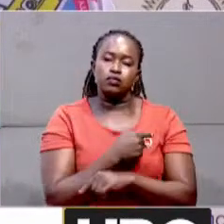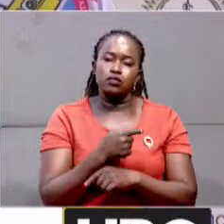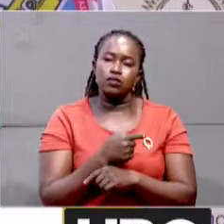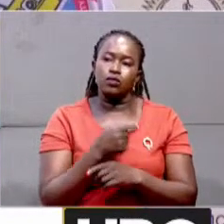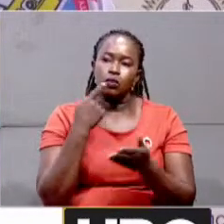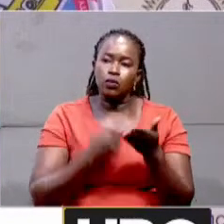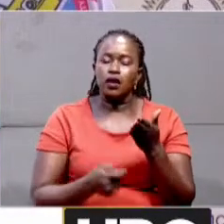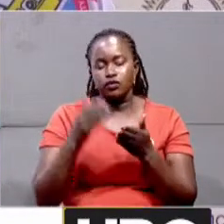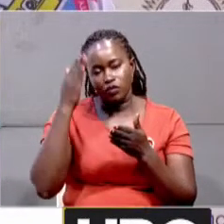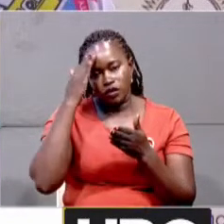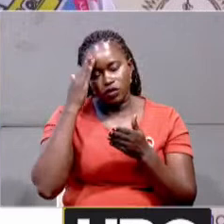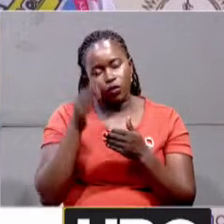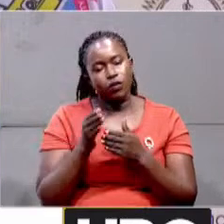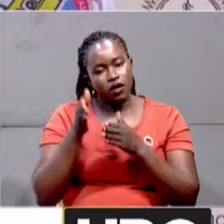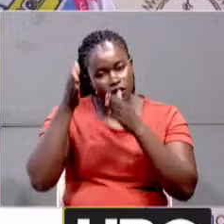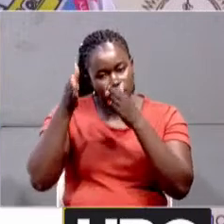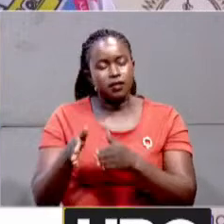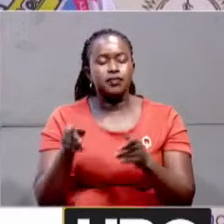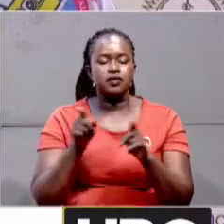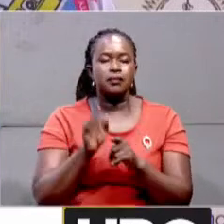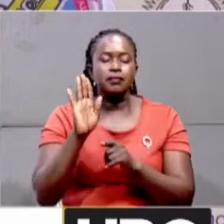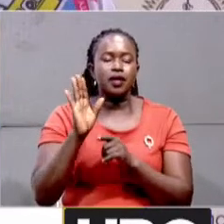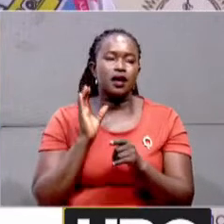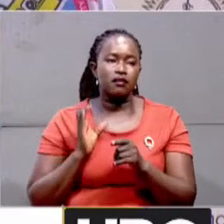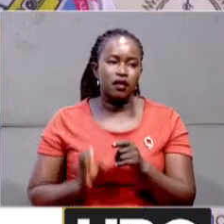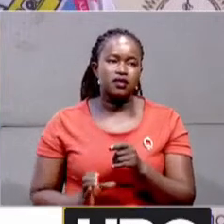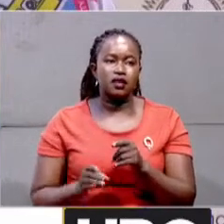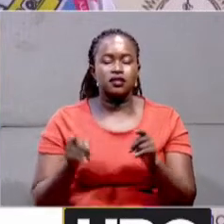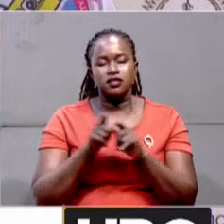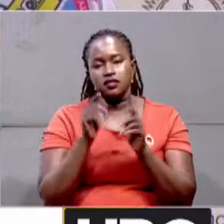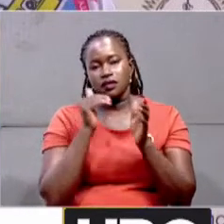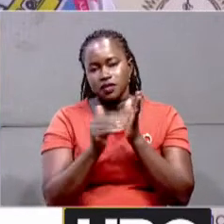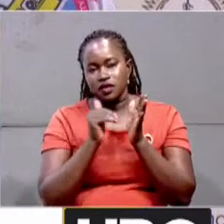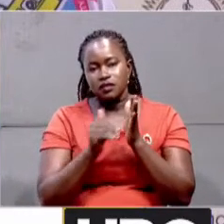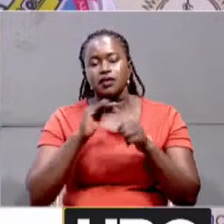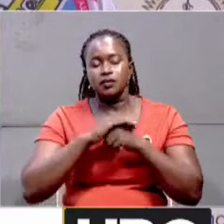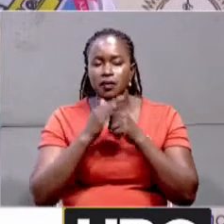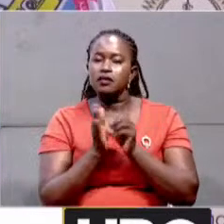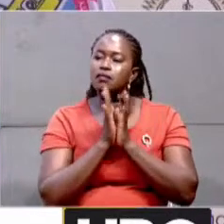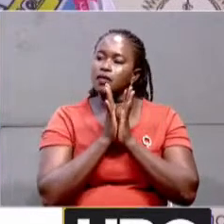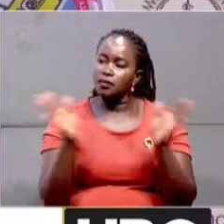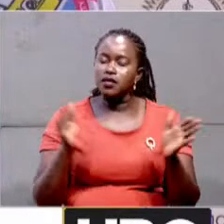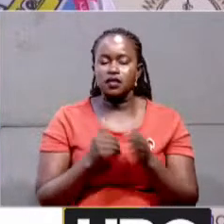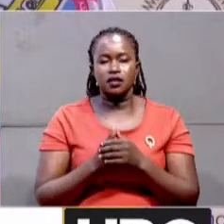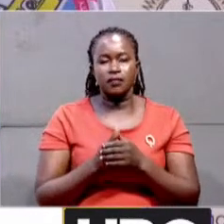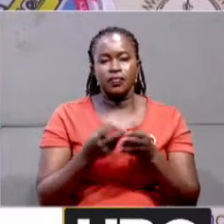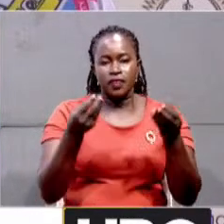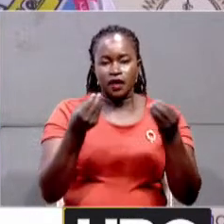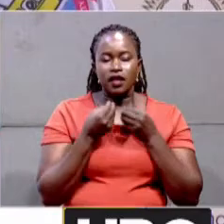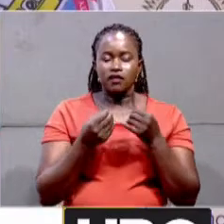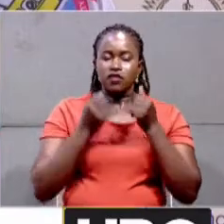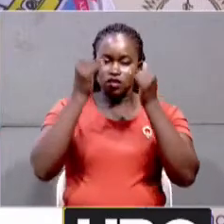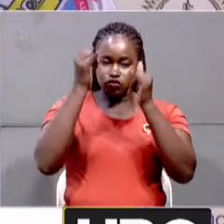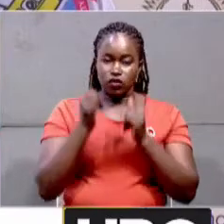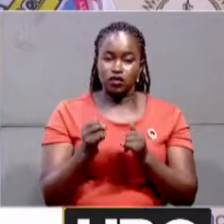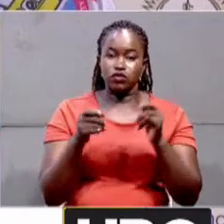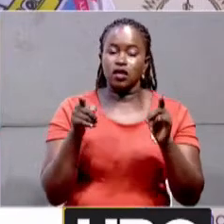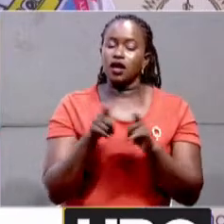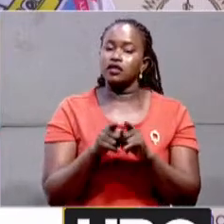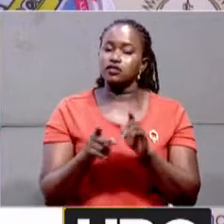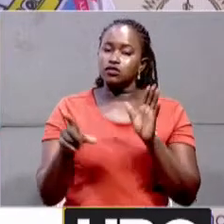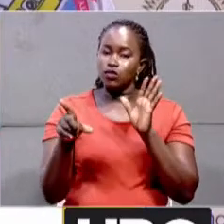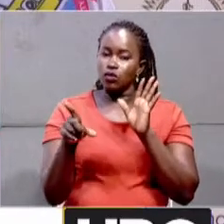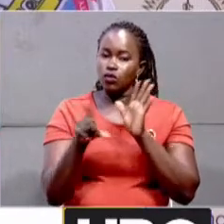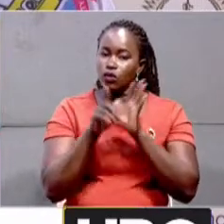what we know of him and his character and the statements that he made publicly. So he gave us instructions as lawyers to sue